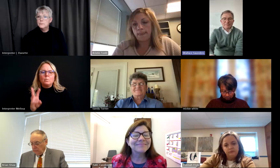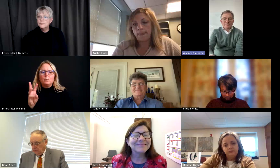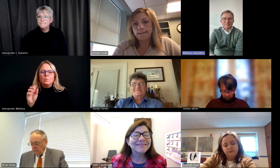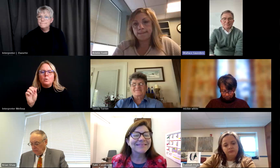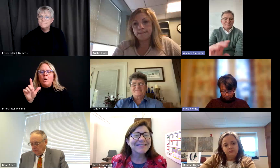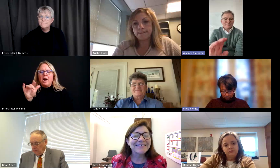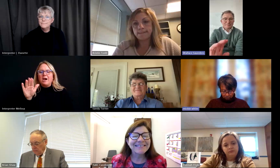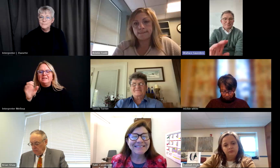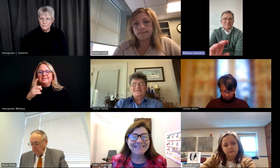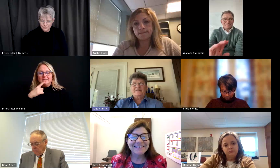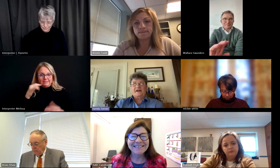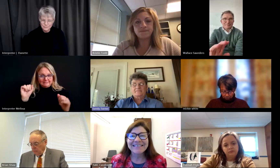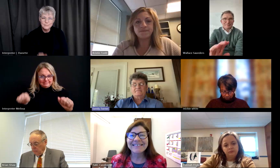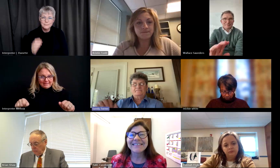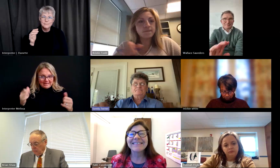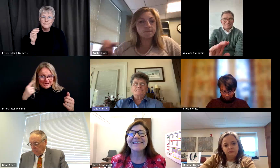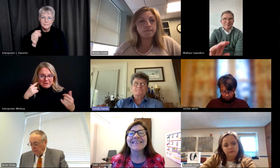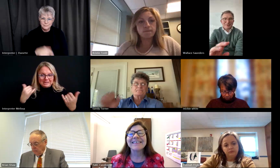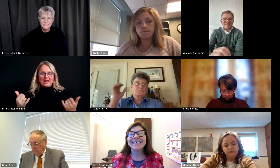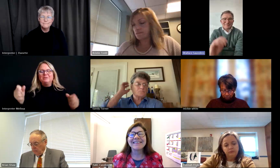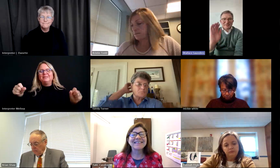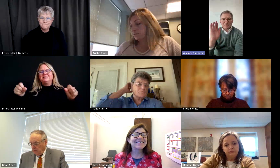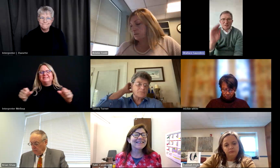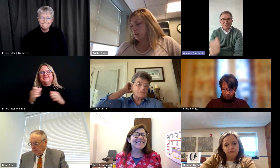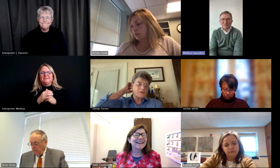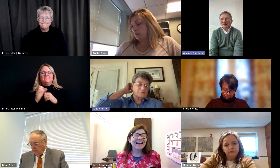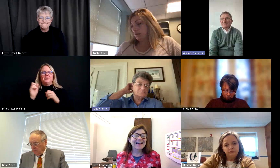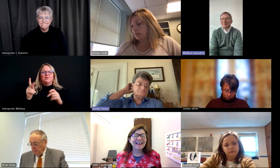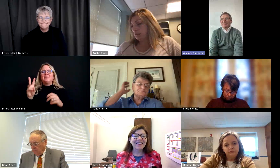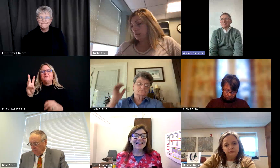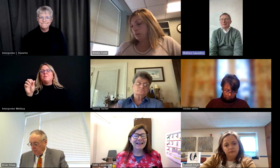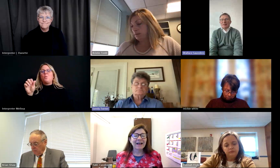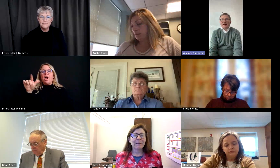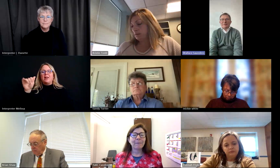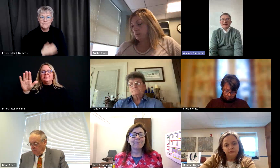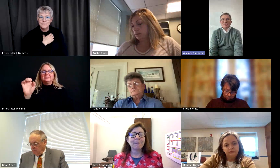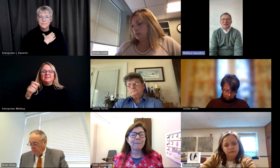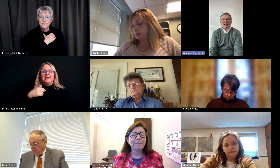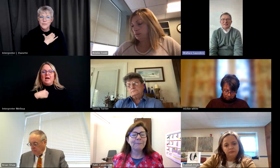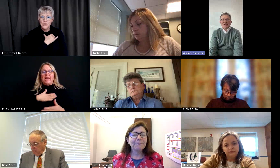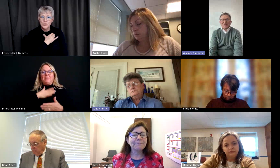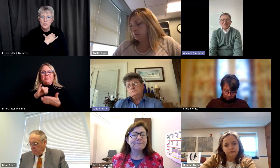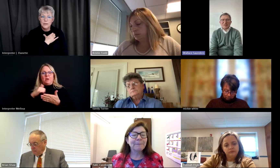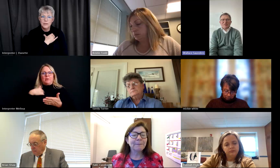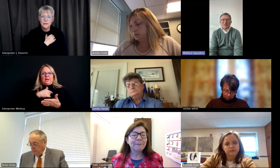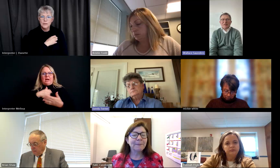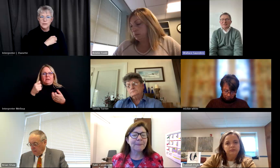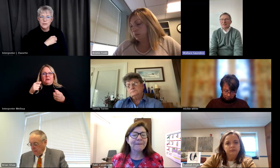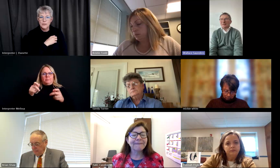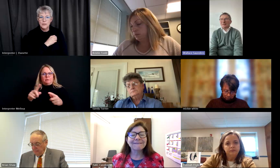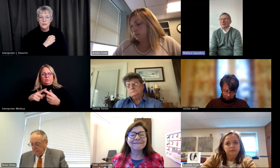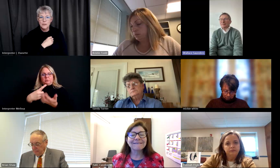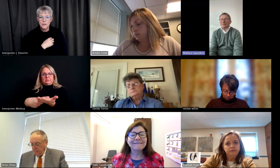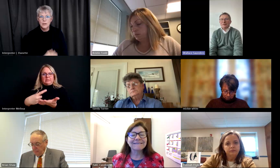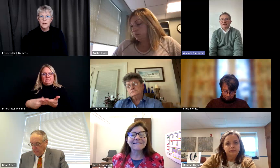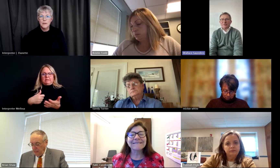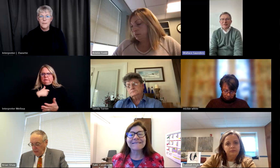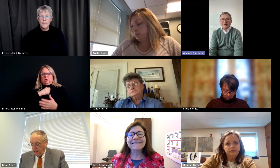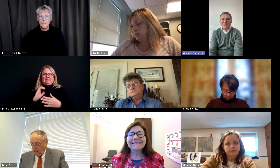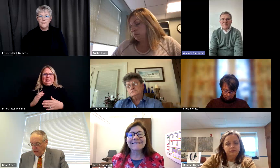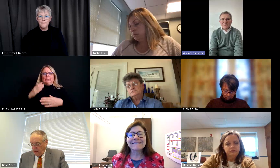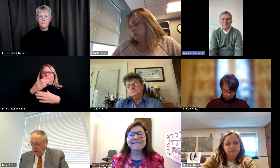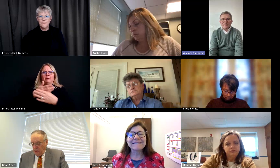Oh, how about now? Yeah. Okay, it's Wallace. All right, well, I'm glad we had a chance to discuss it. I'm sorry to interrupt the